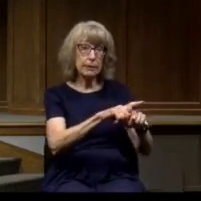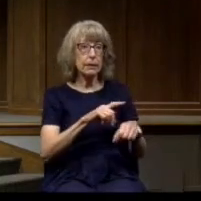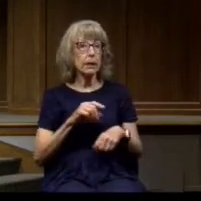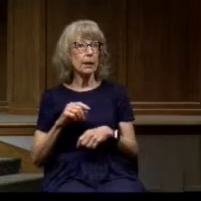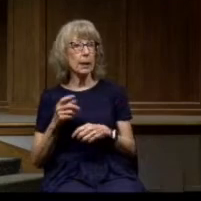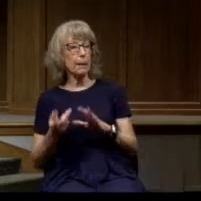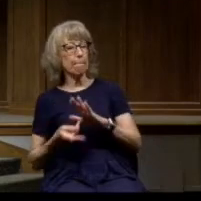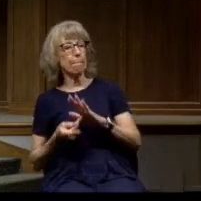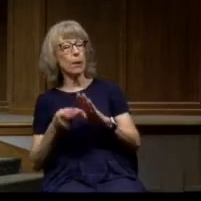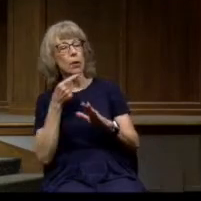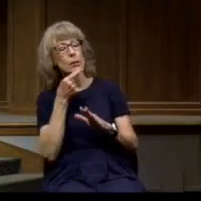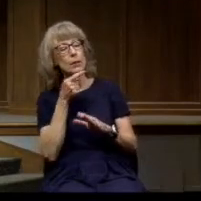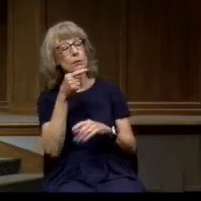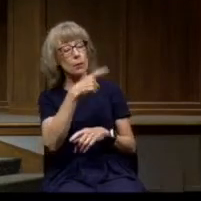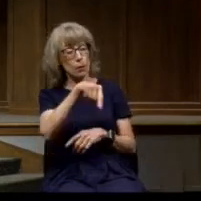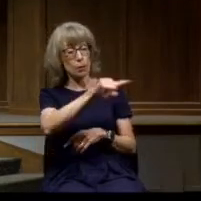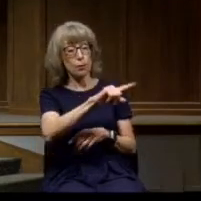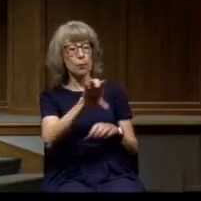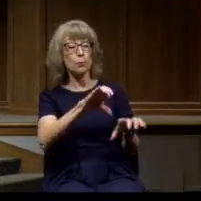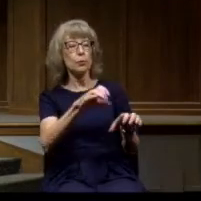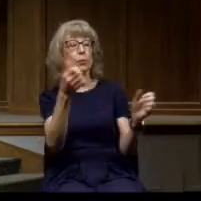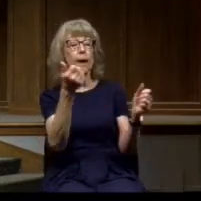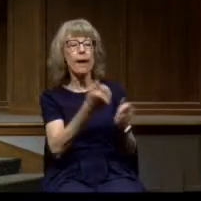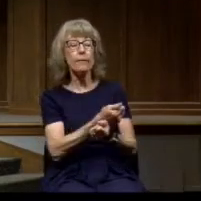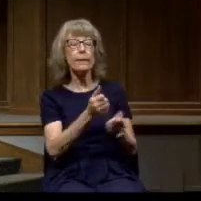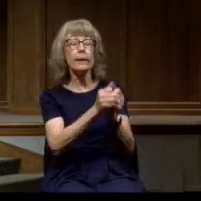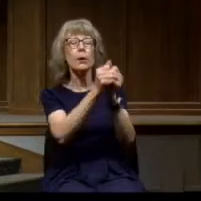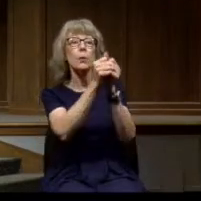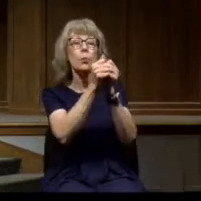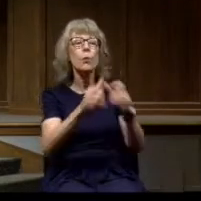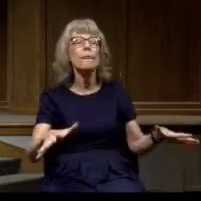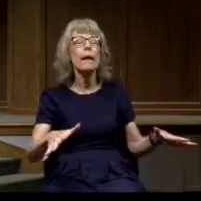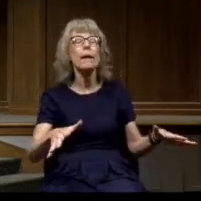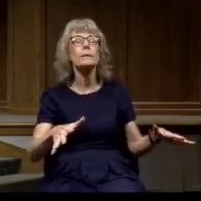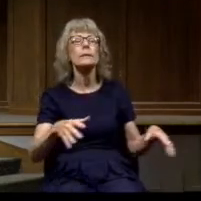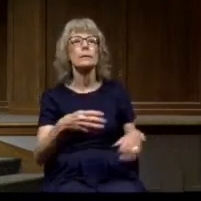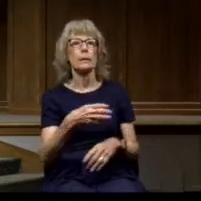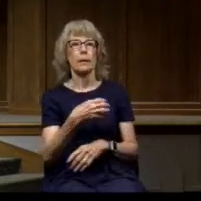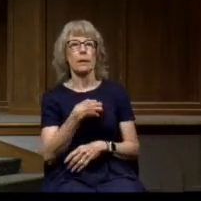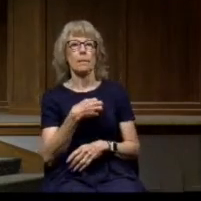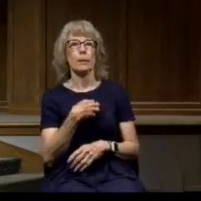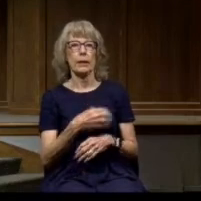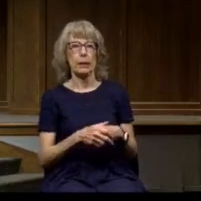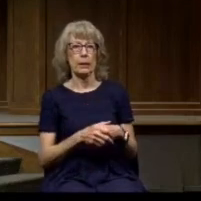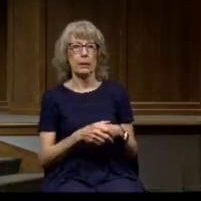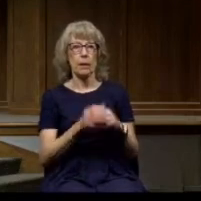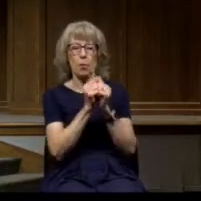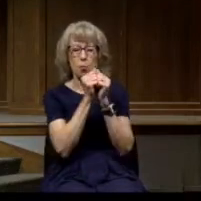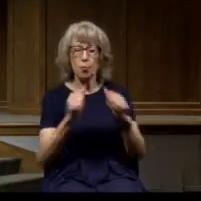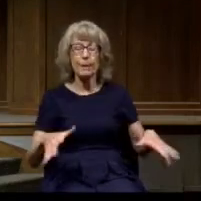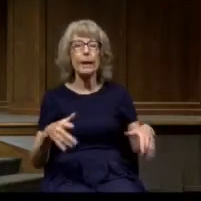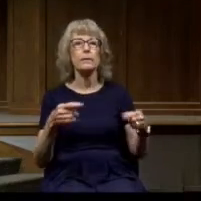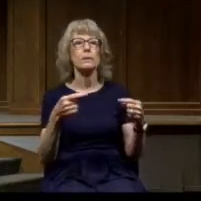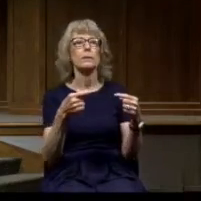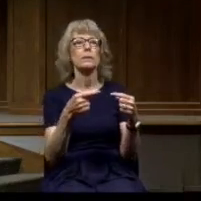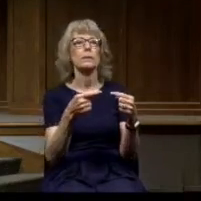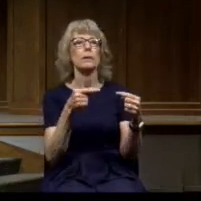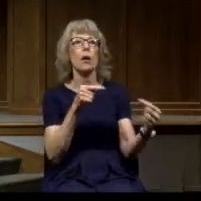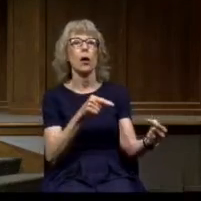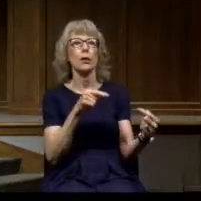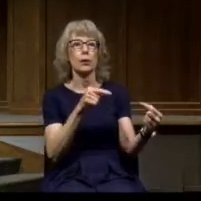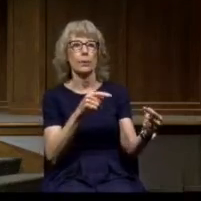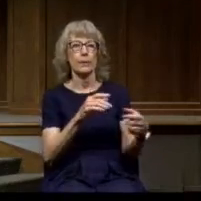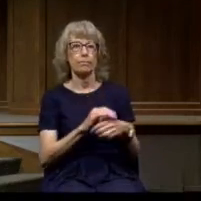everything without complaining and without arguing. And if you